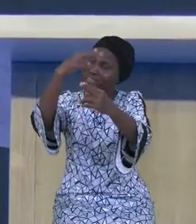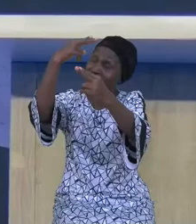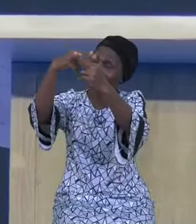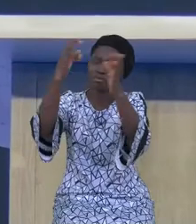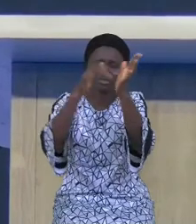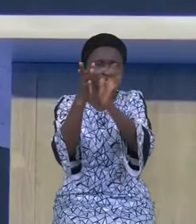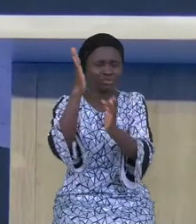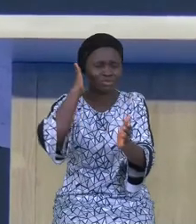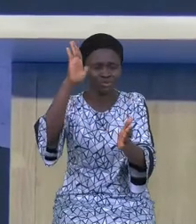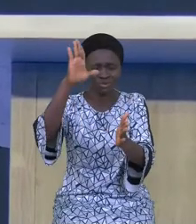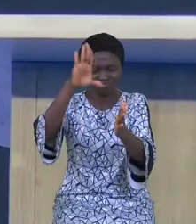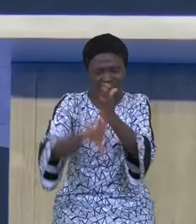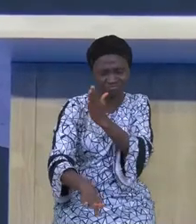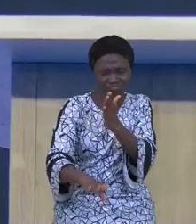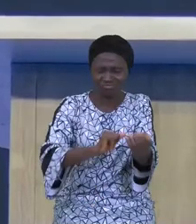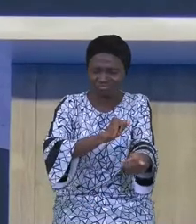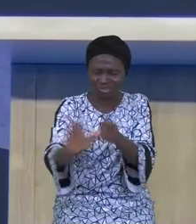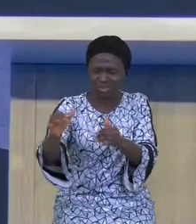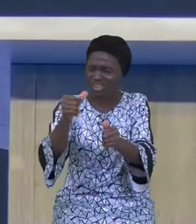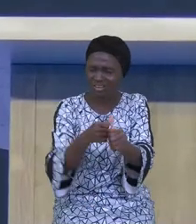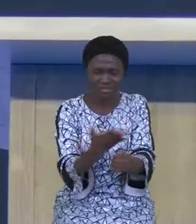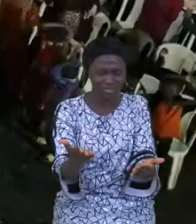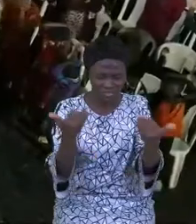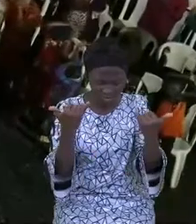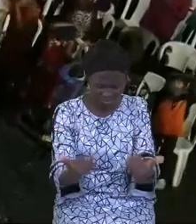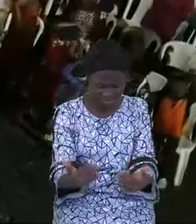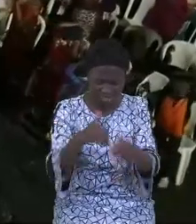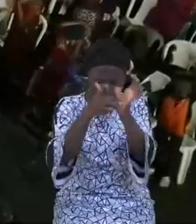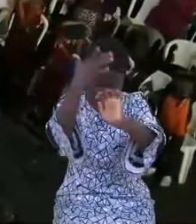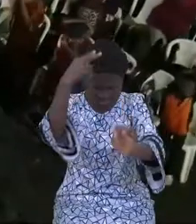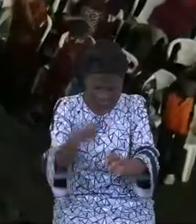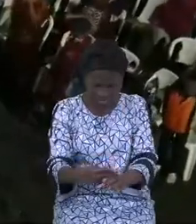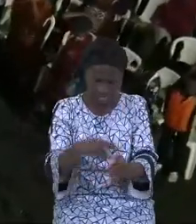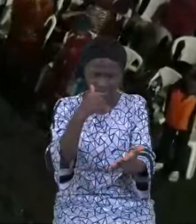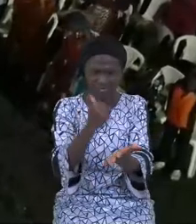will subdue everything now in Jesus' name.